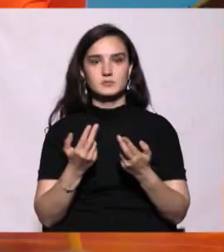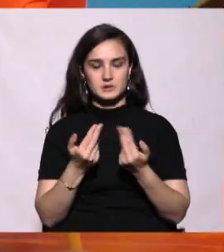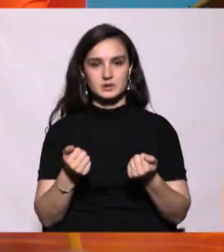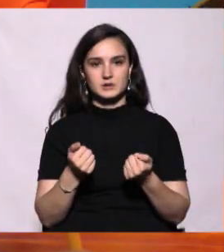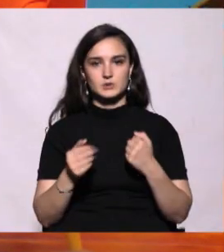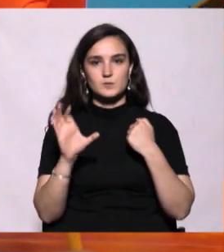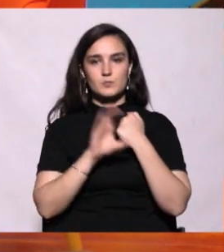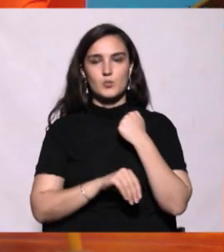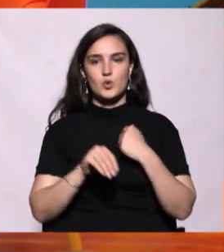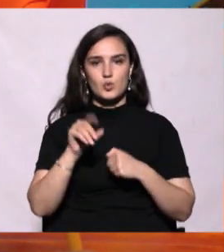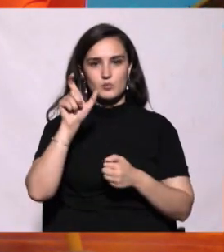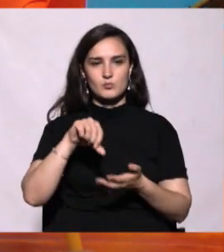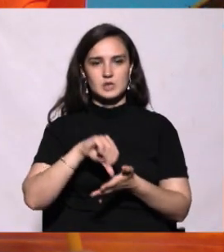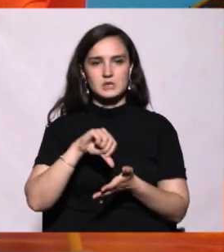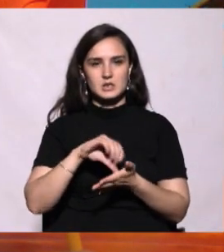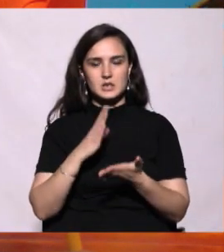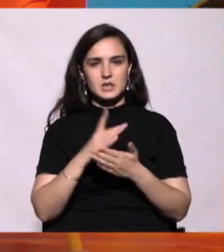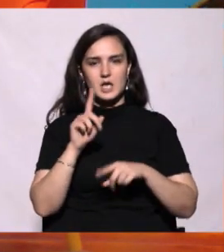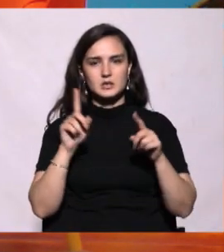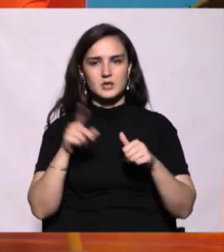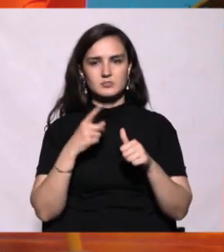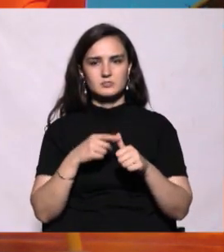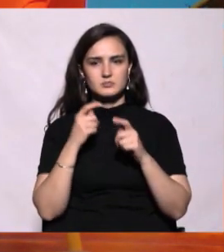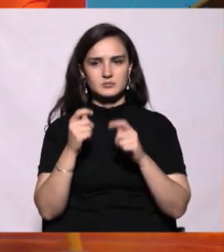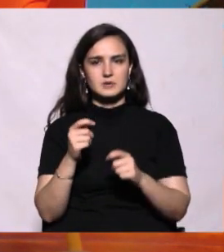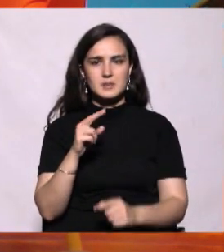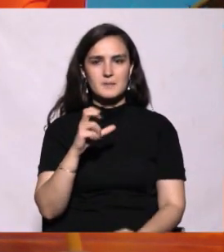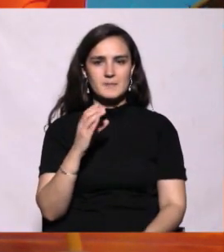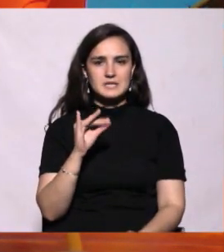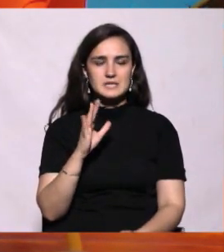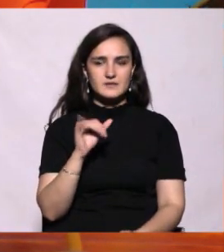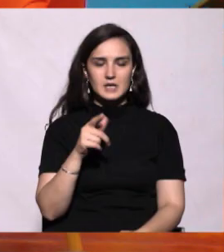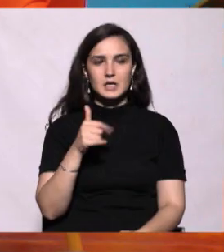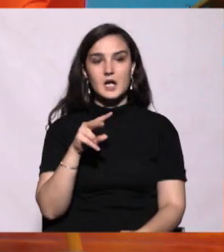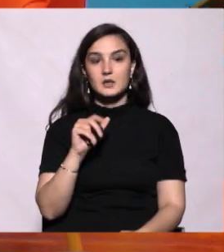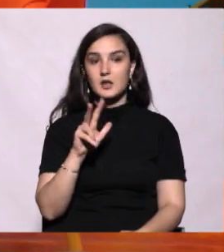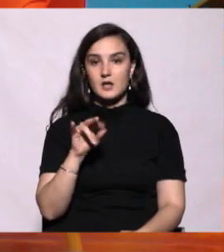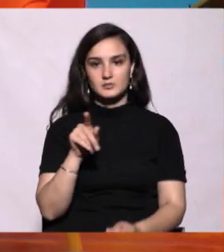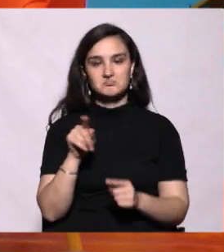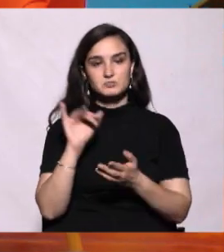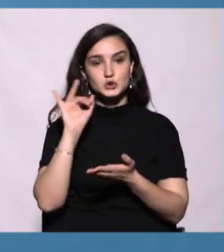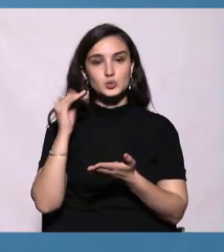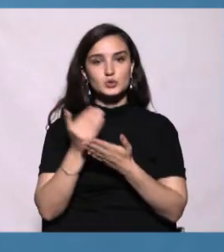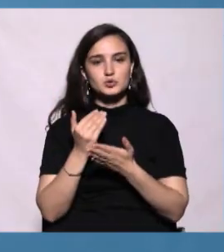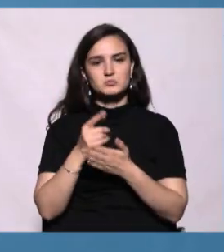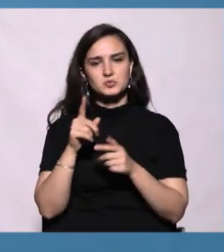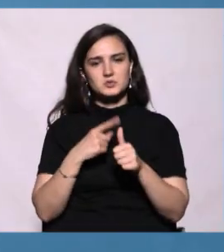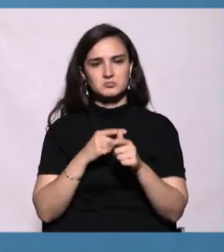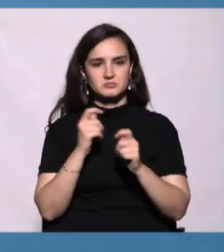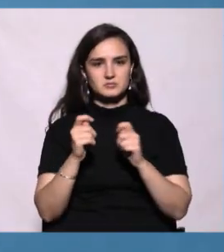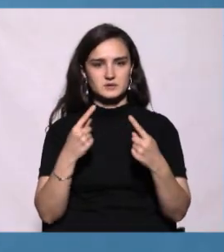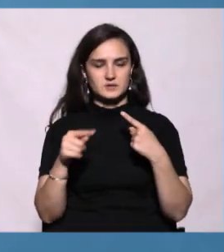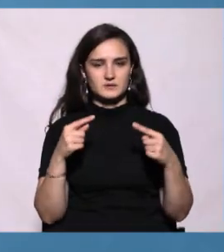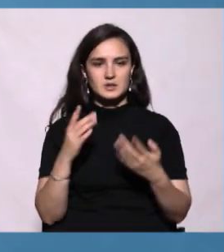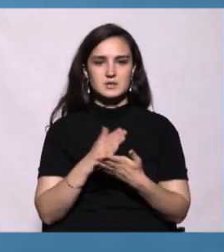our last character is sometimes called Percival, sometimes called Galahad, depending on the legends. Some legends call him Percival,